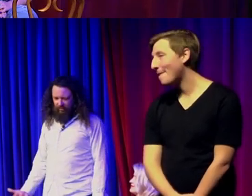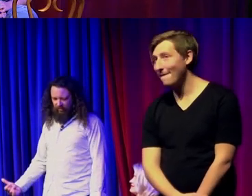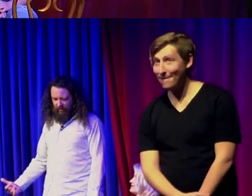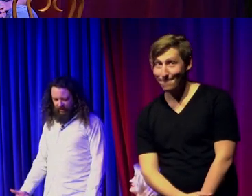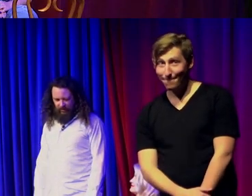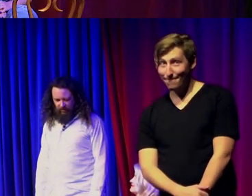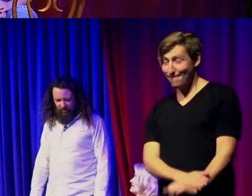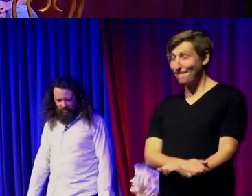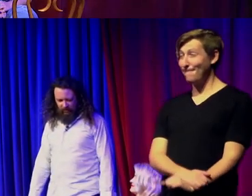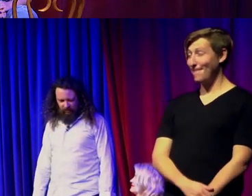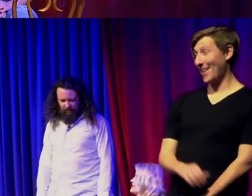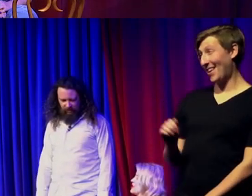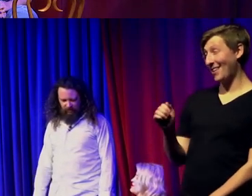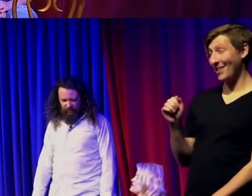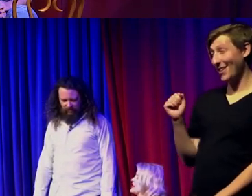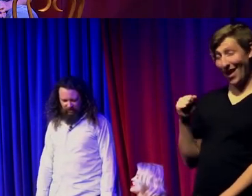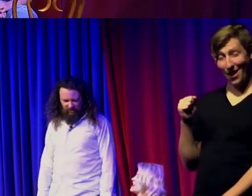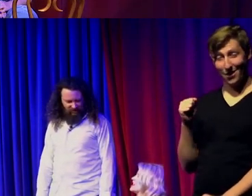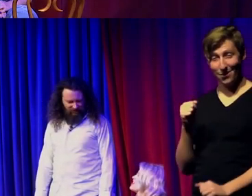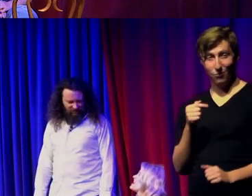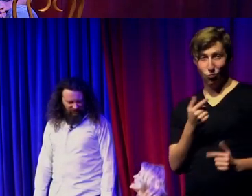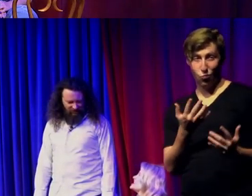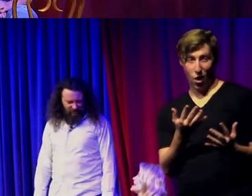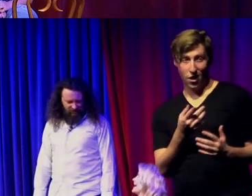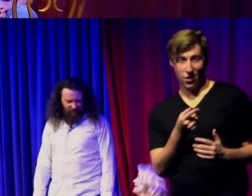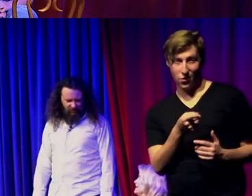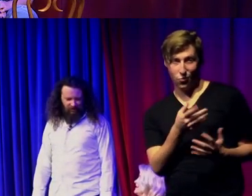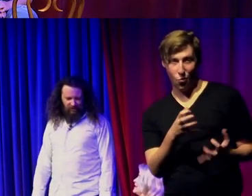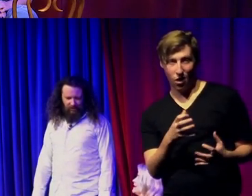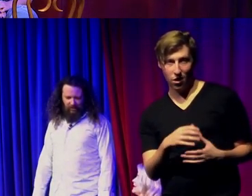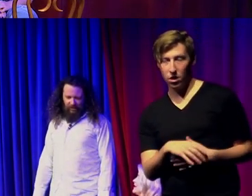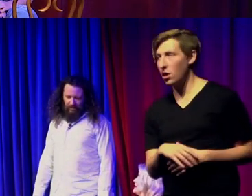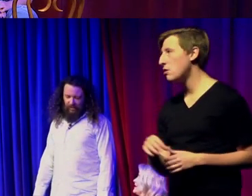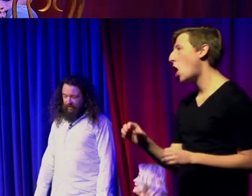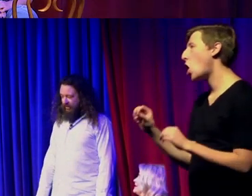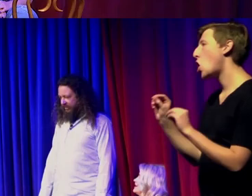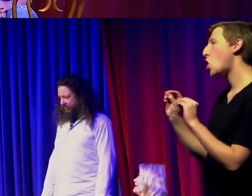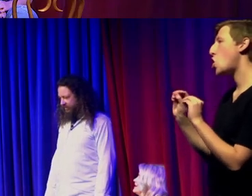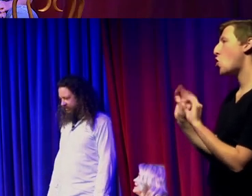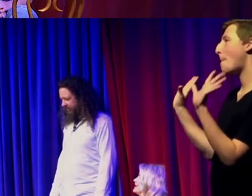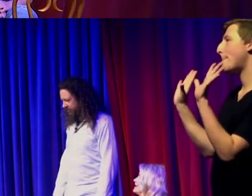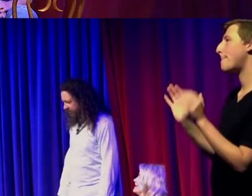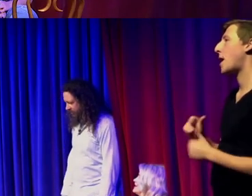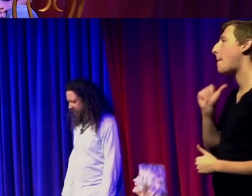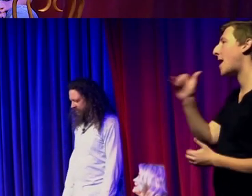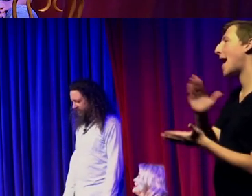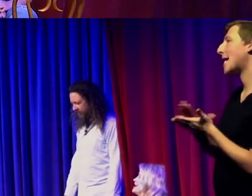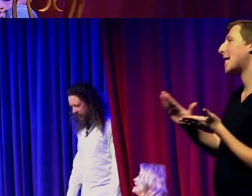Yeah, so what, you don't wanna? Nope, I'm not cleaning a thing today.